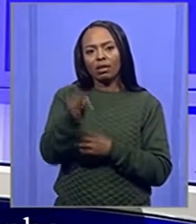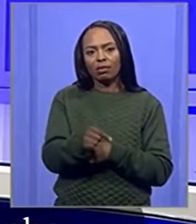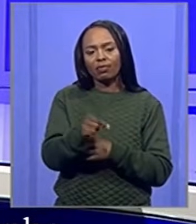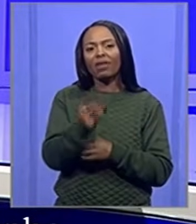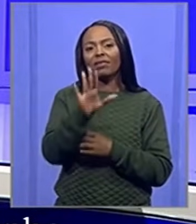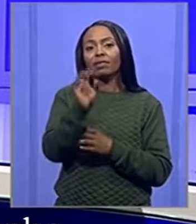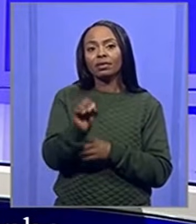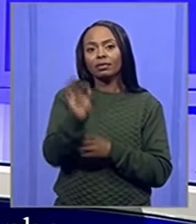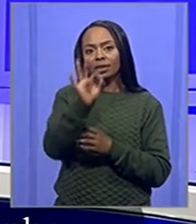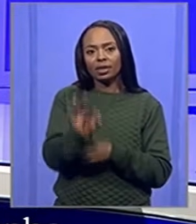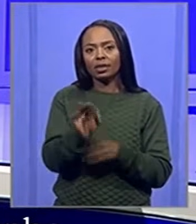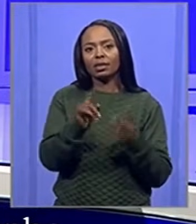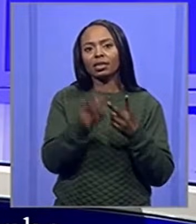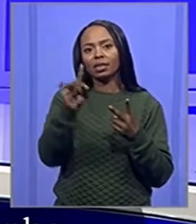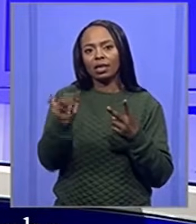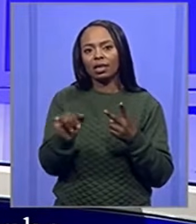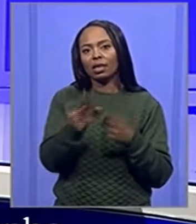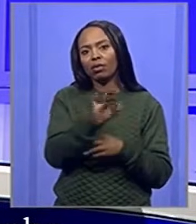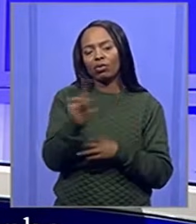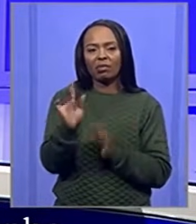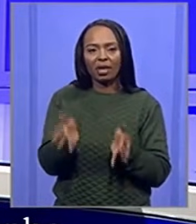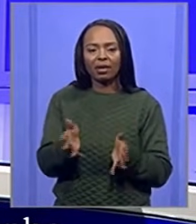di le 31.